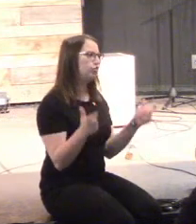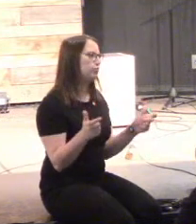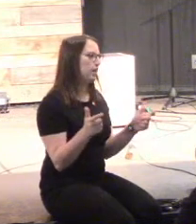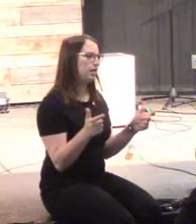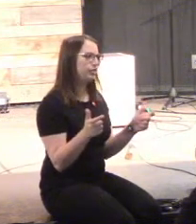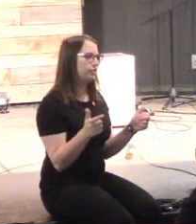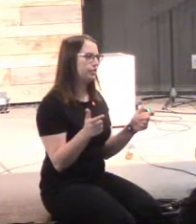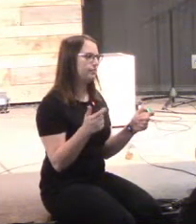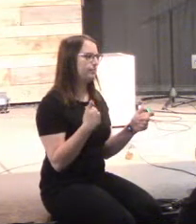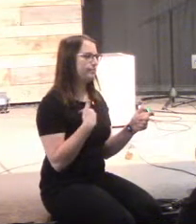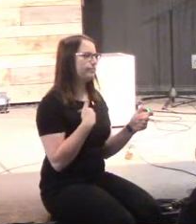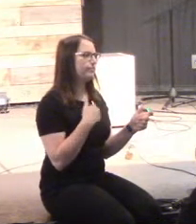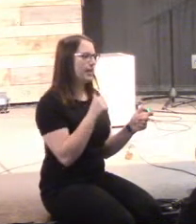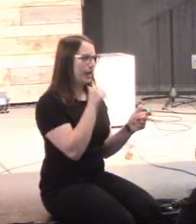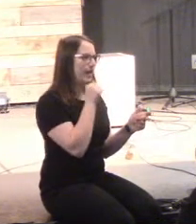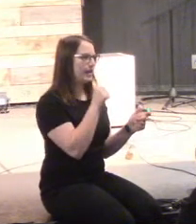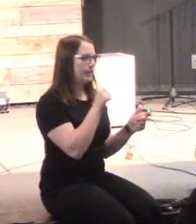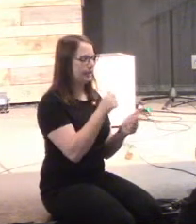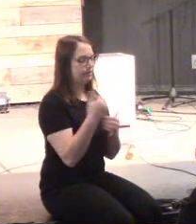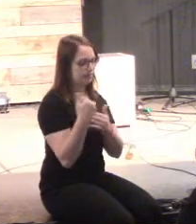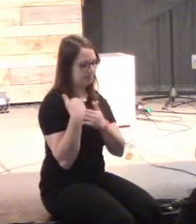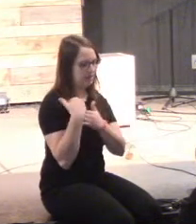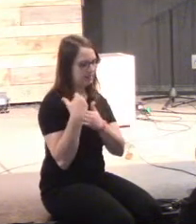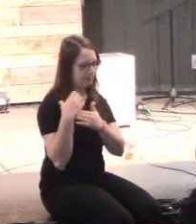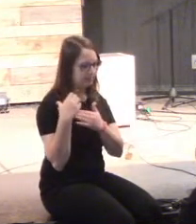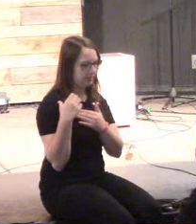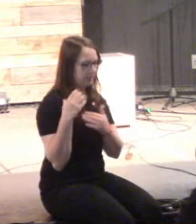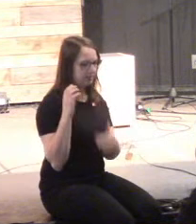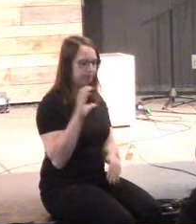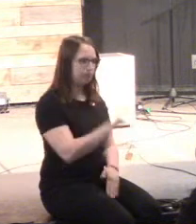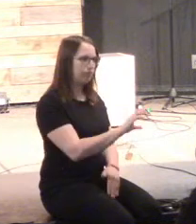here, and people aren't worth it.